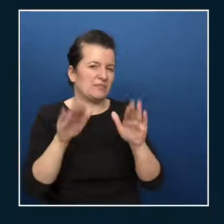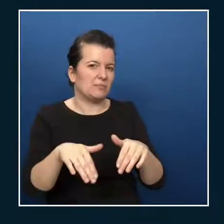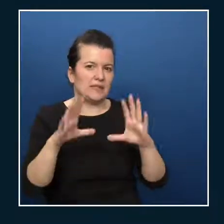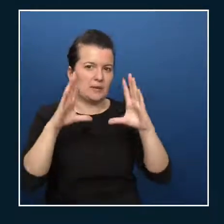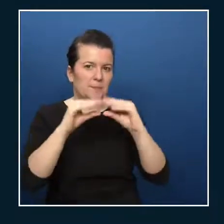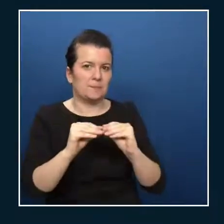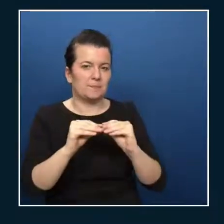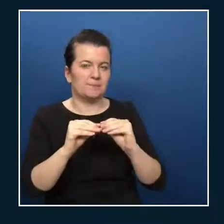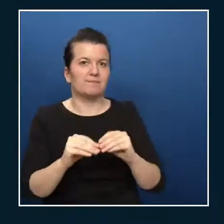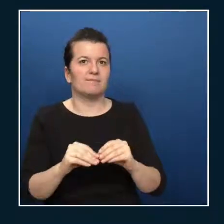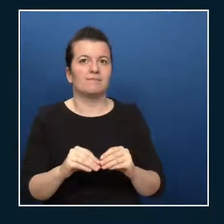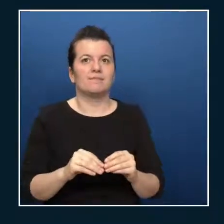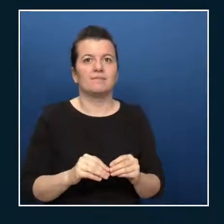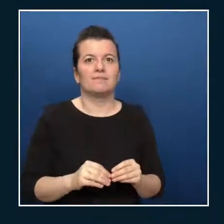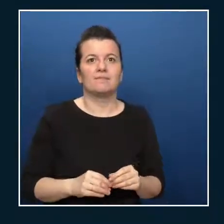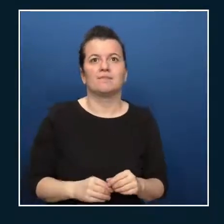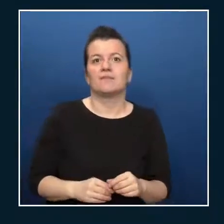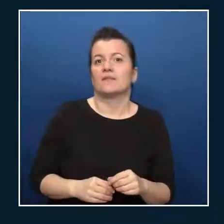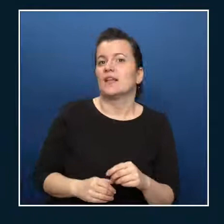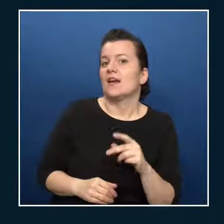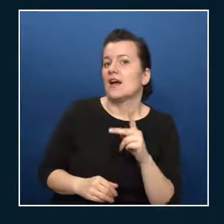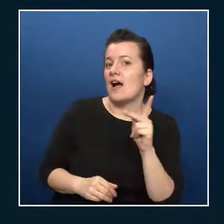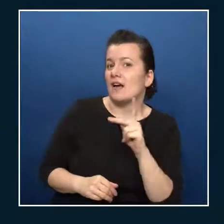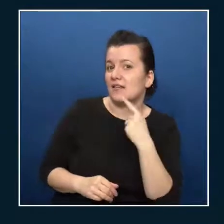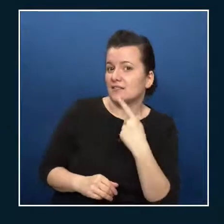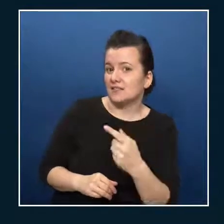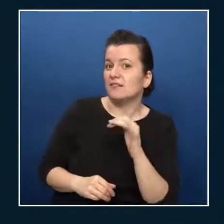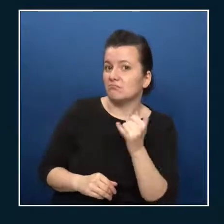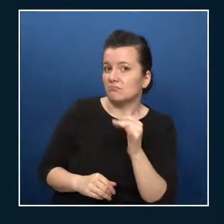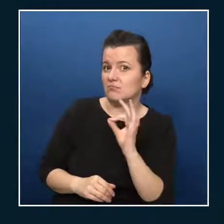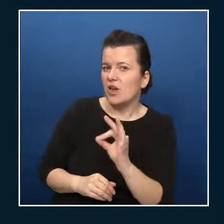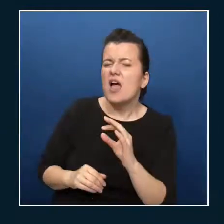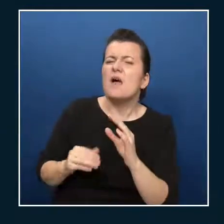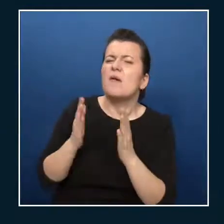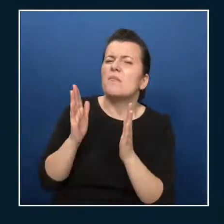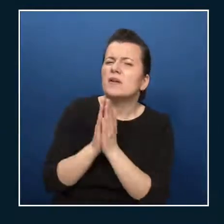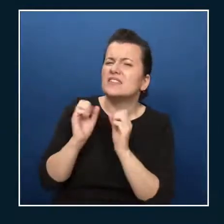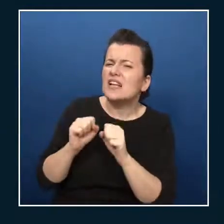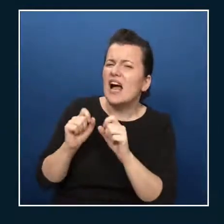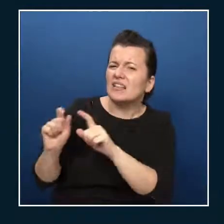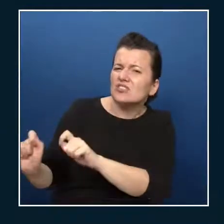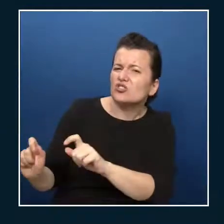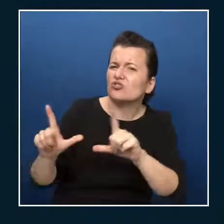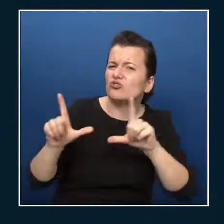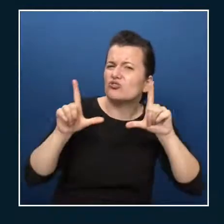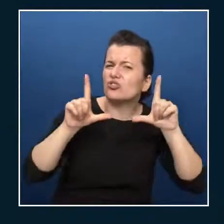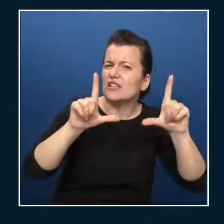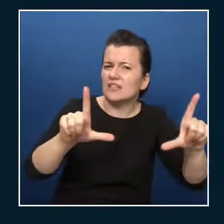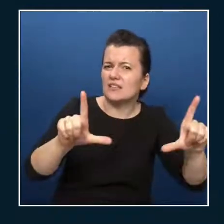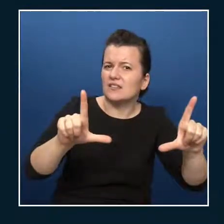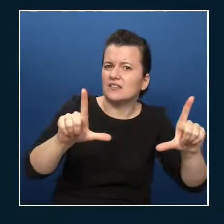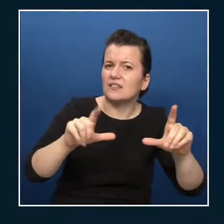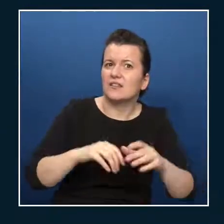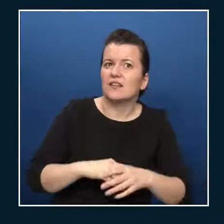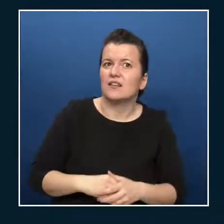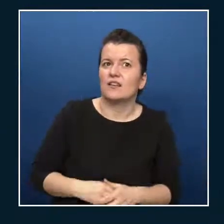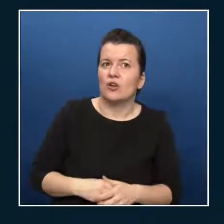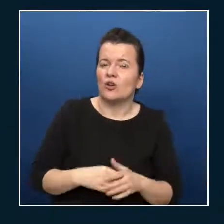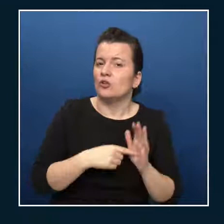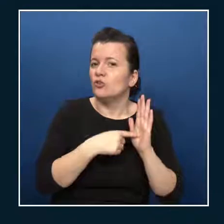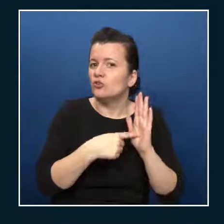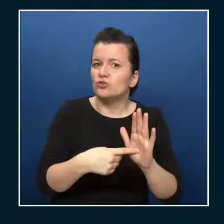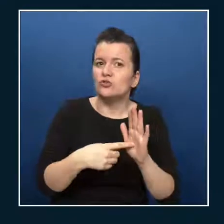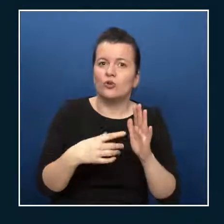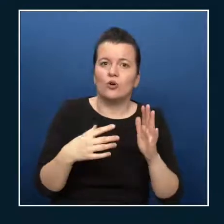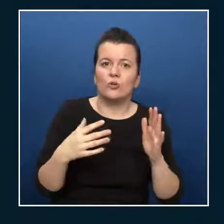Yeah, sure. Are you able to share your screen and just show us around Cosmos DB, kind of the configurations that you need to